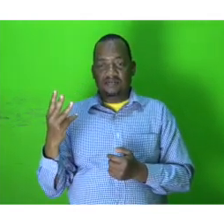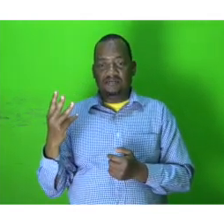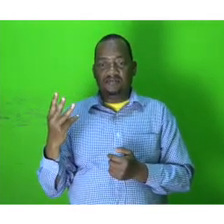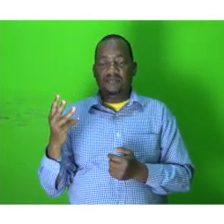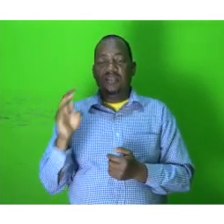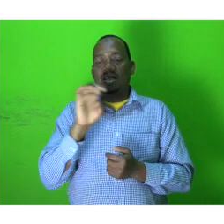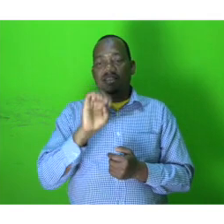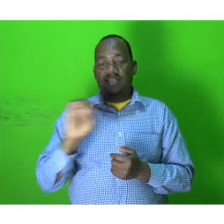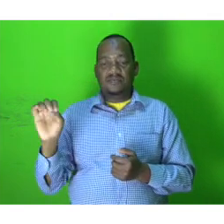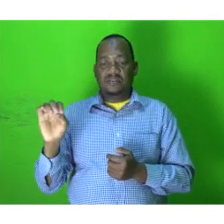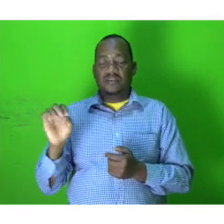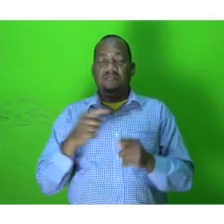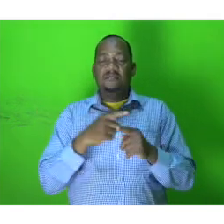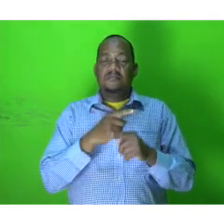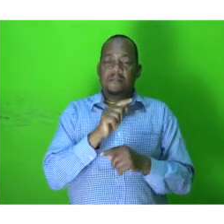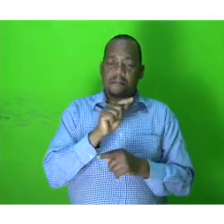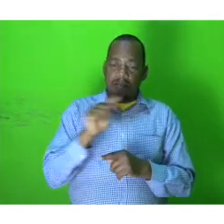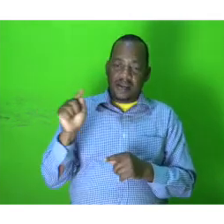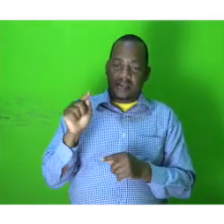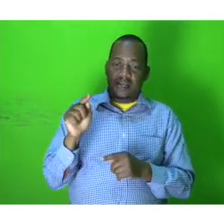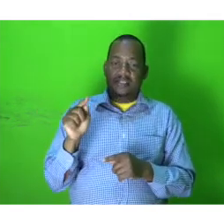23,008 minus